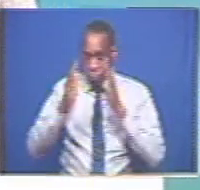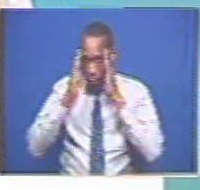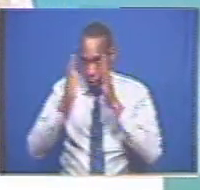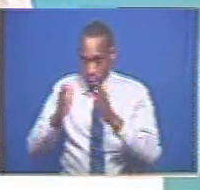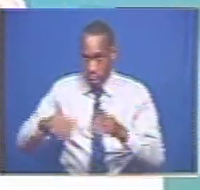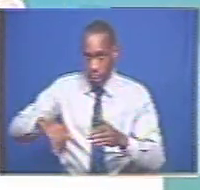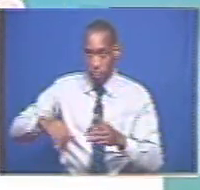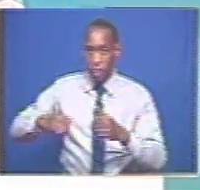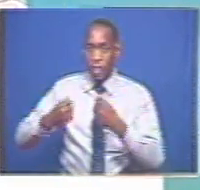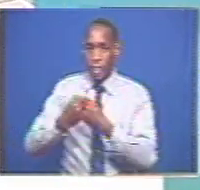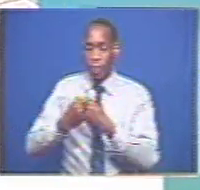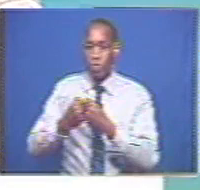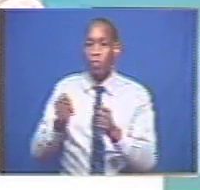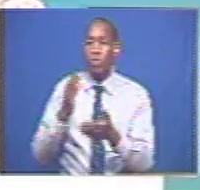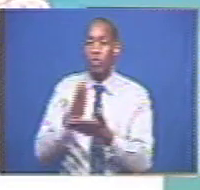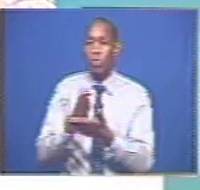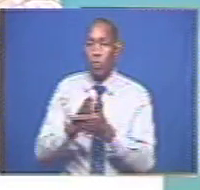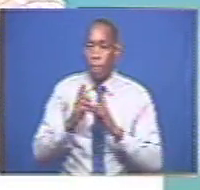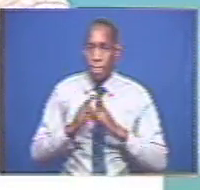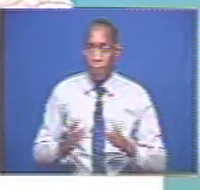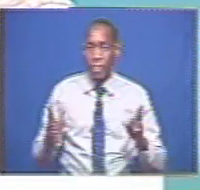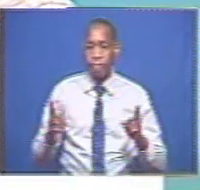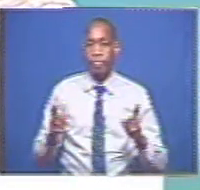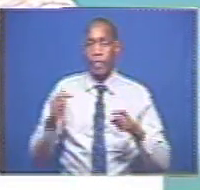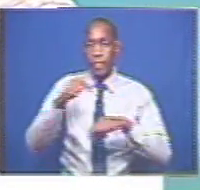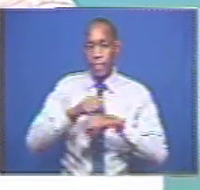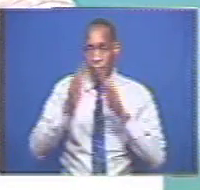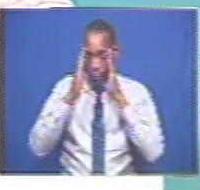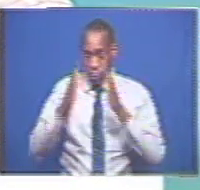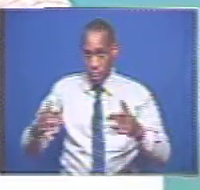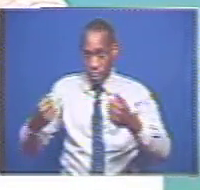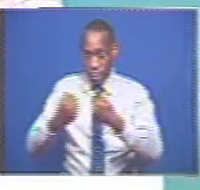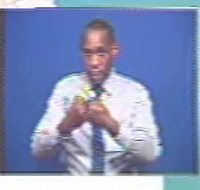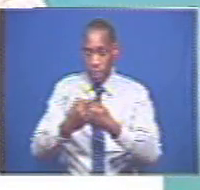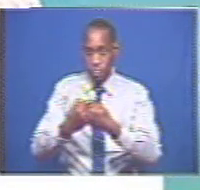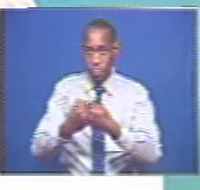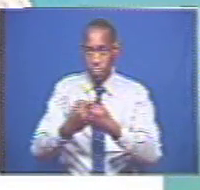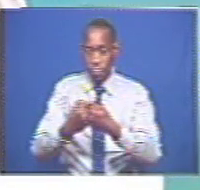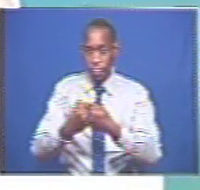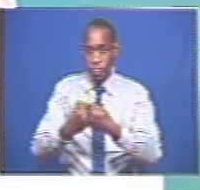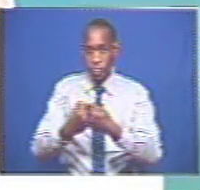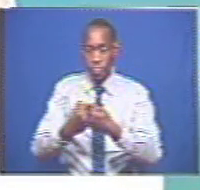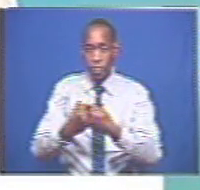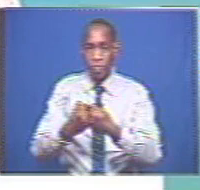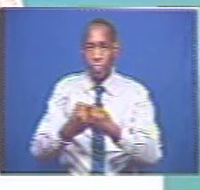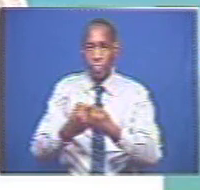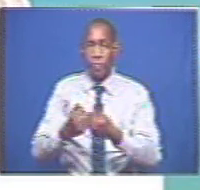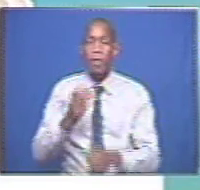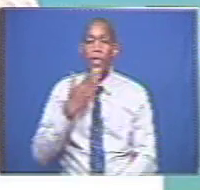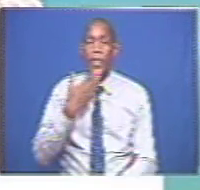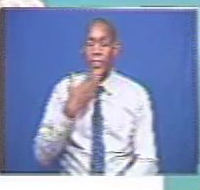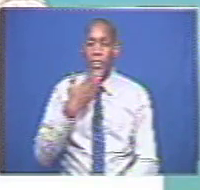game predominantly very well. But when you look at this game, I think one thing that is coming to this game is that FC